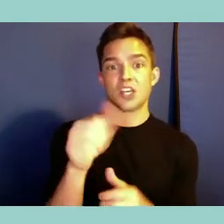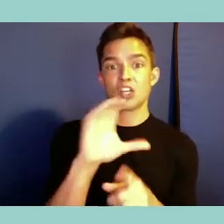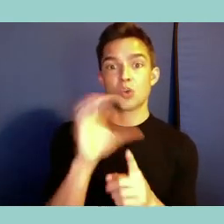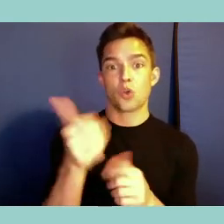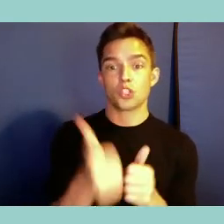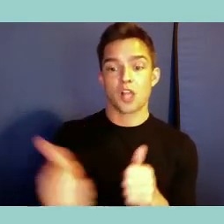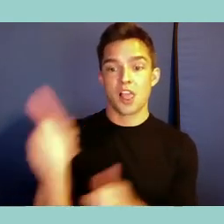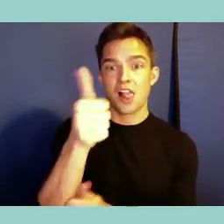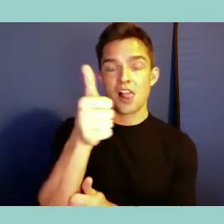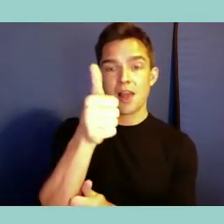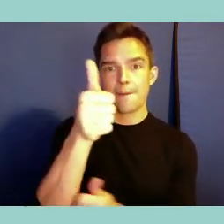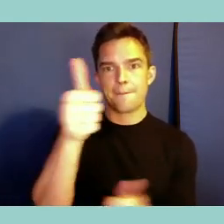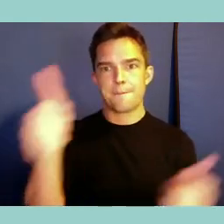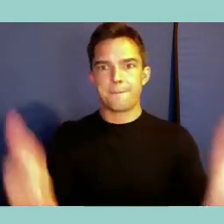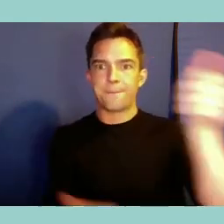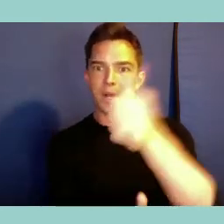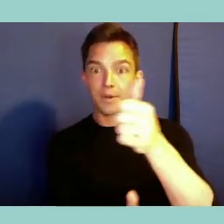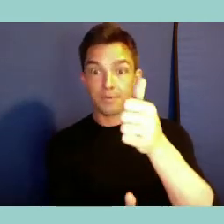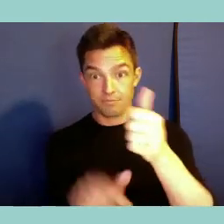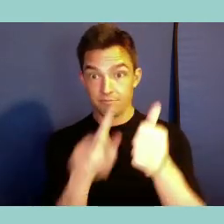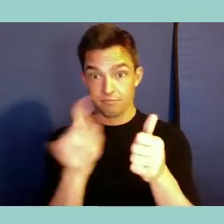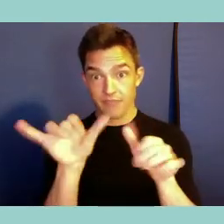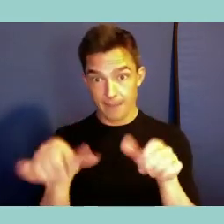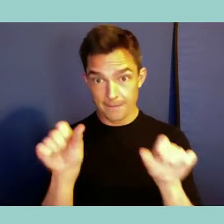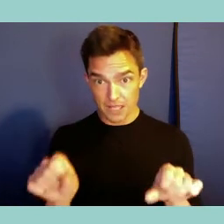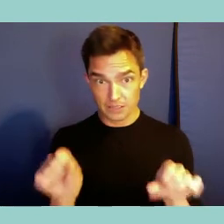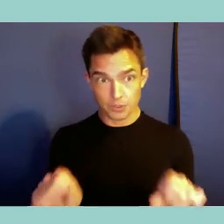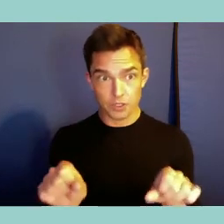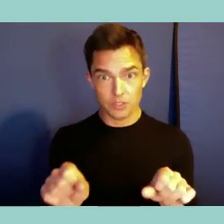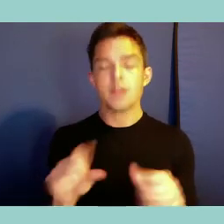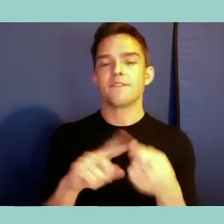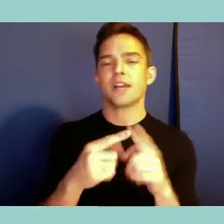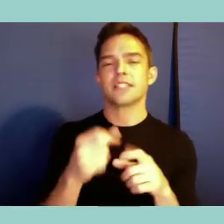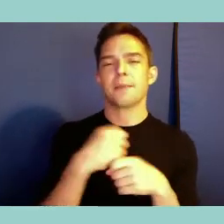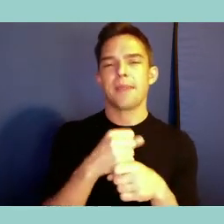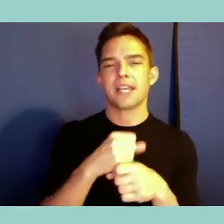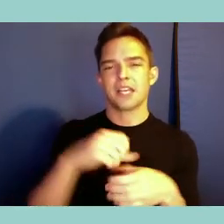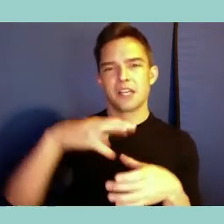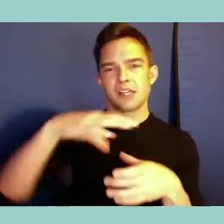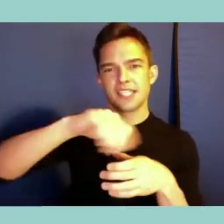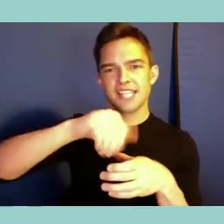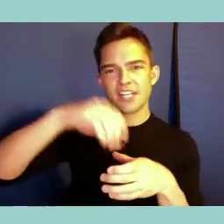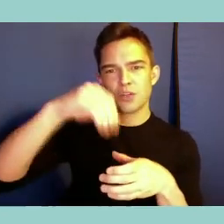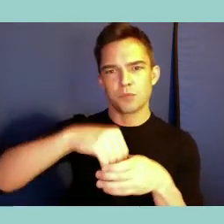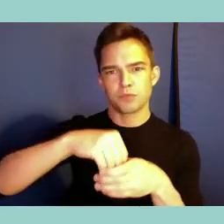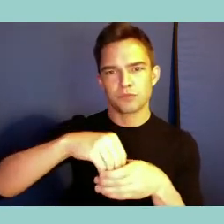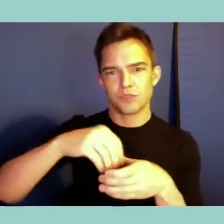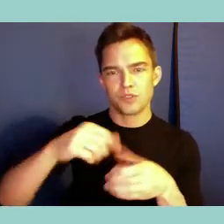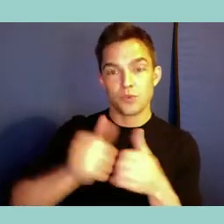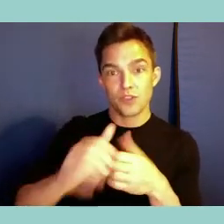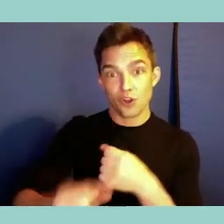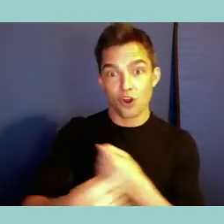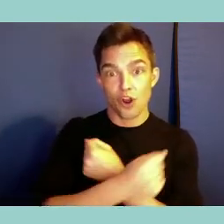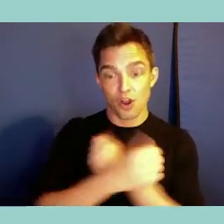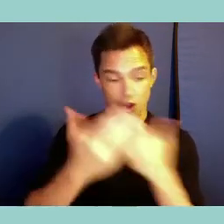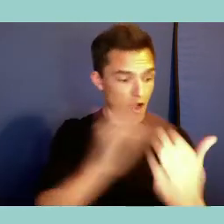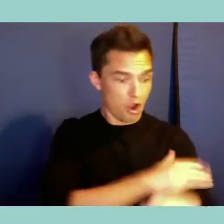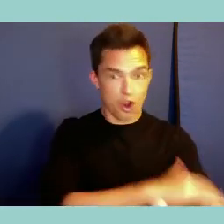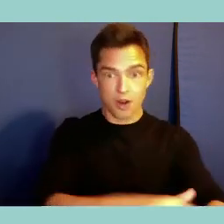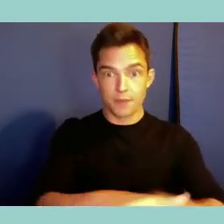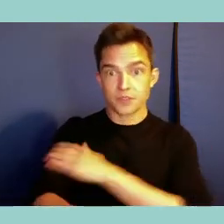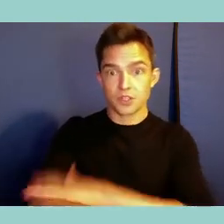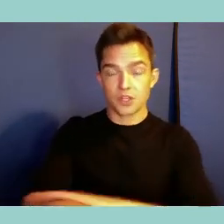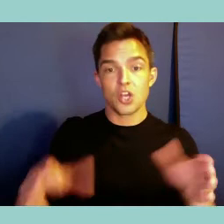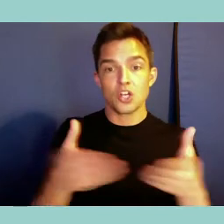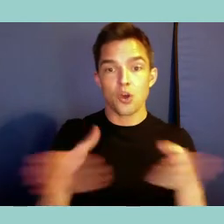that possible? Friends, create a container with your arms and open up your own